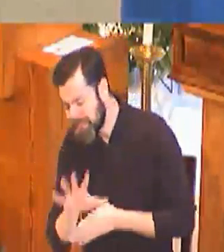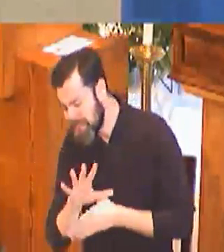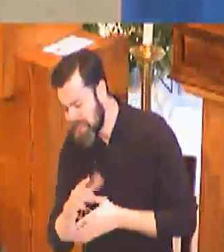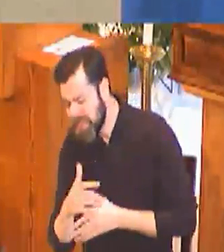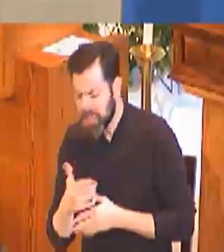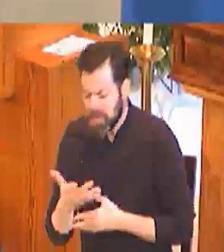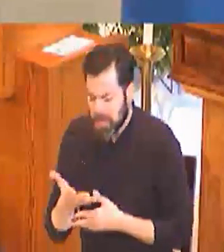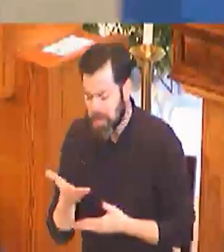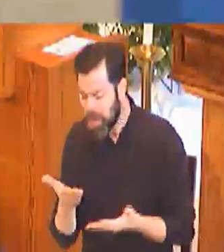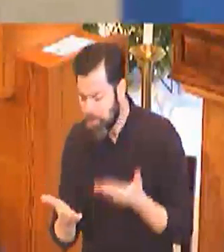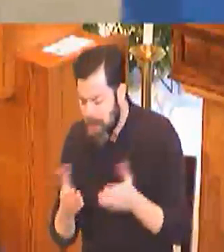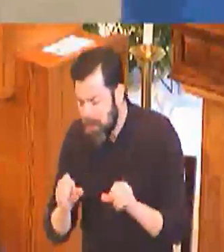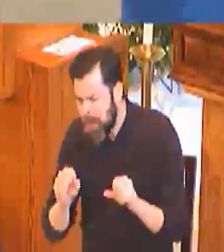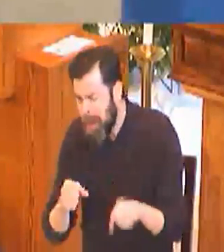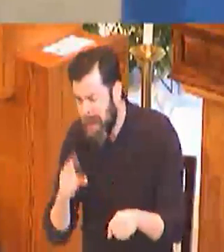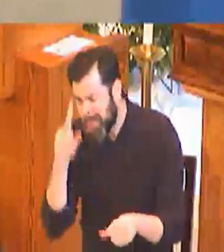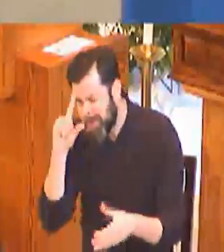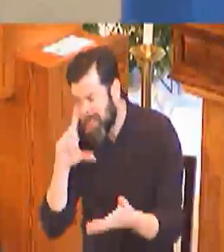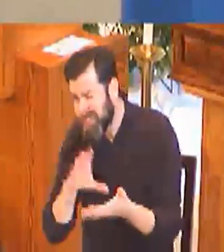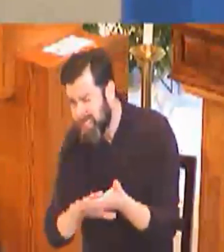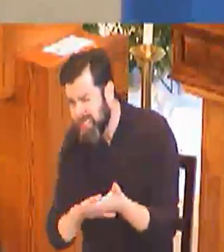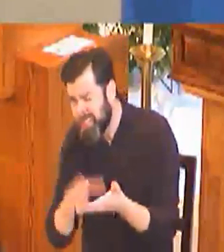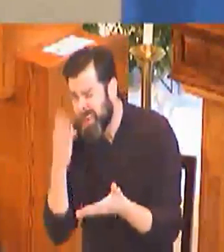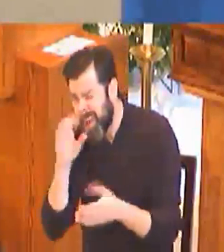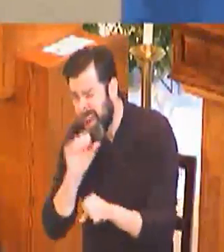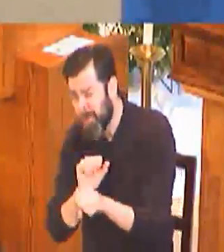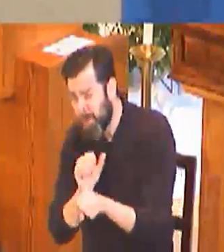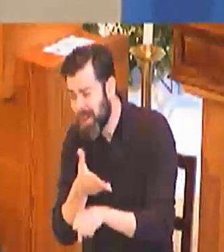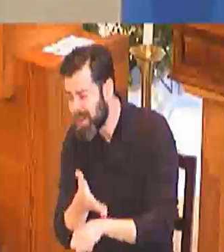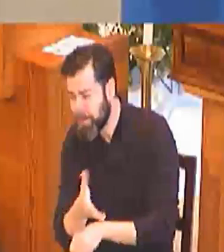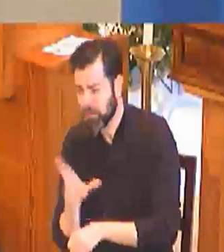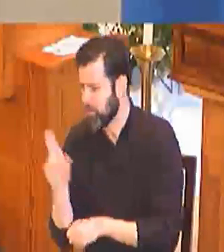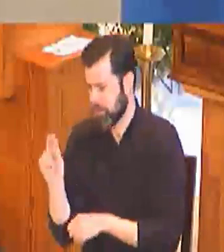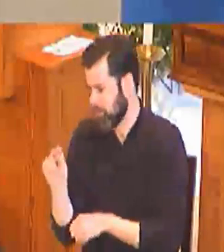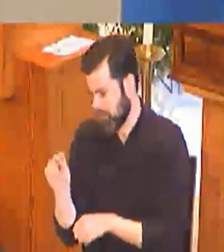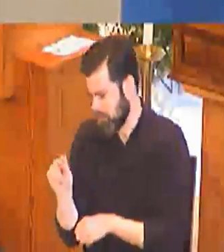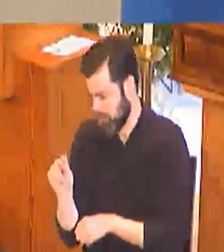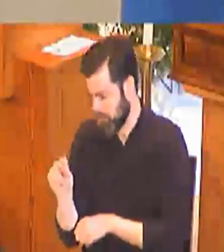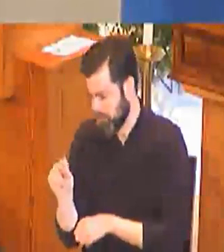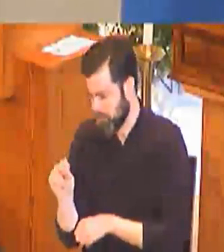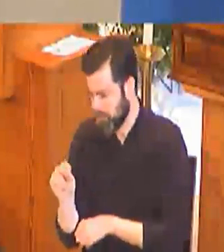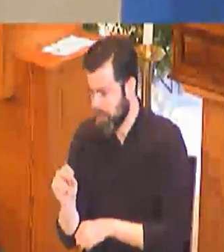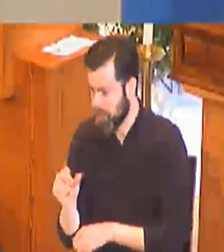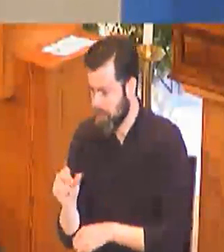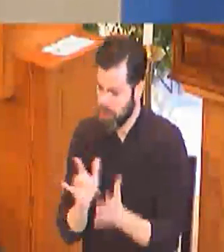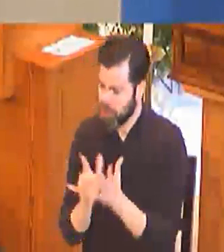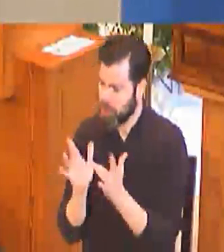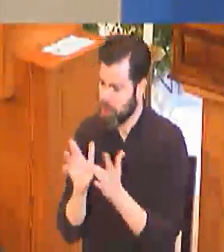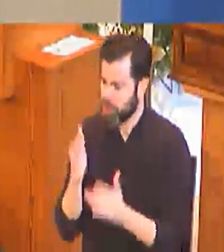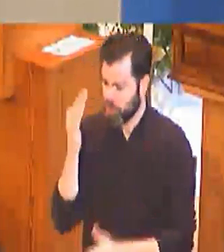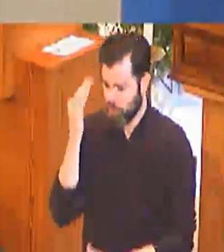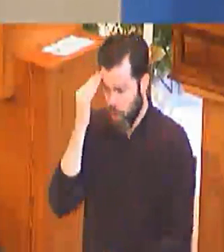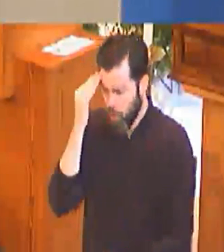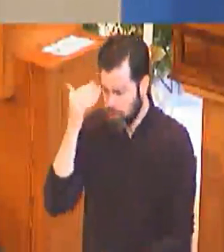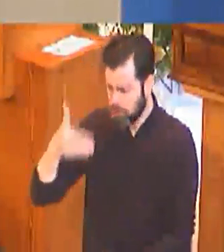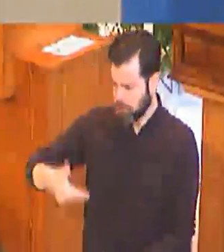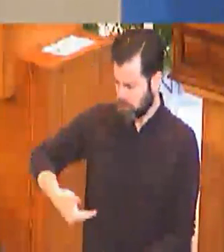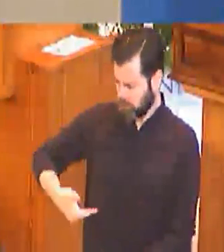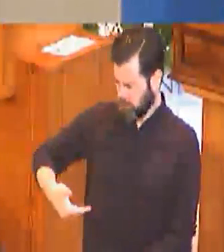I can maybe possibly believe that God's at work here." He knew it, without a doubt.